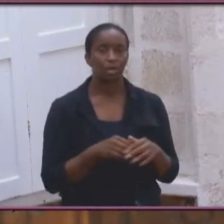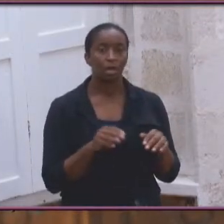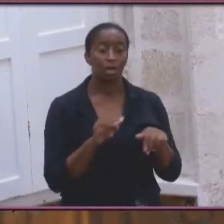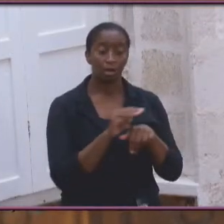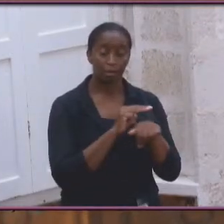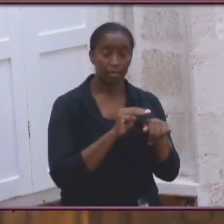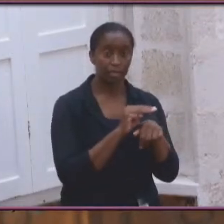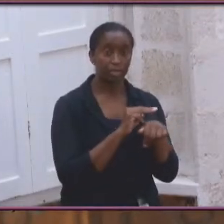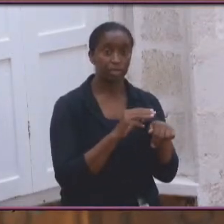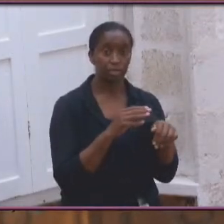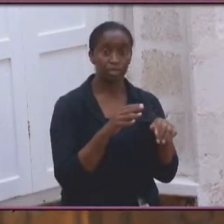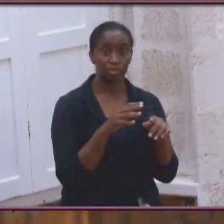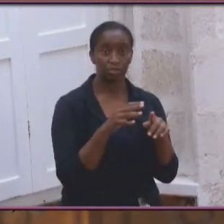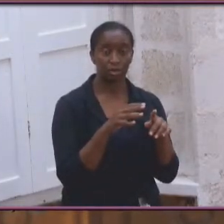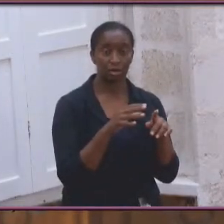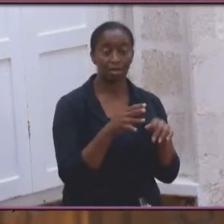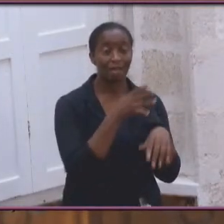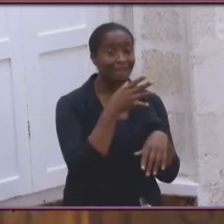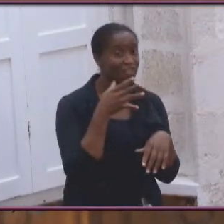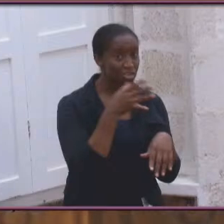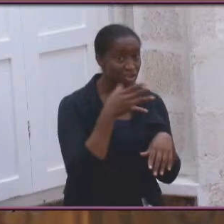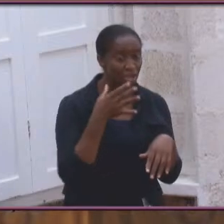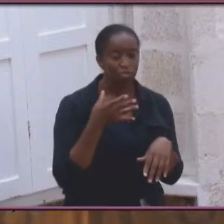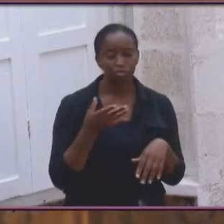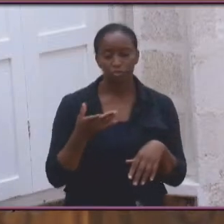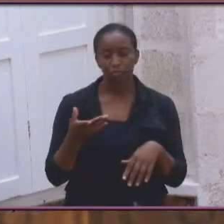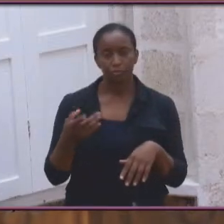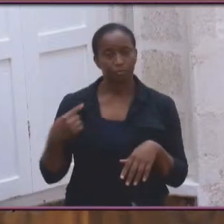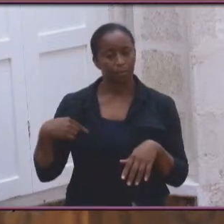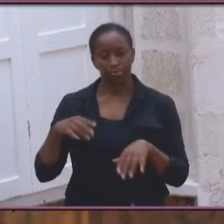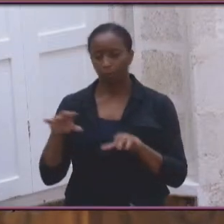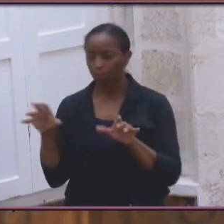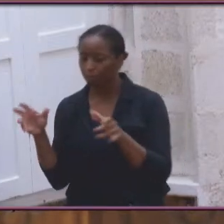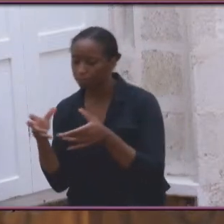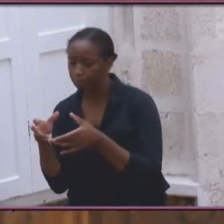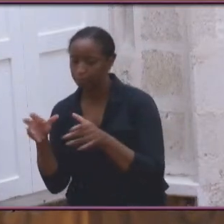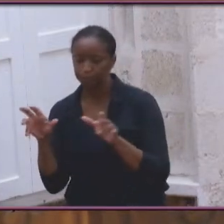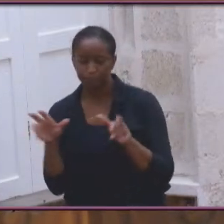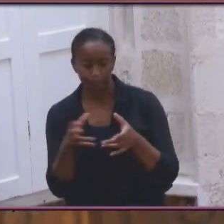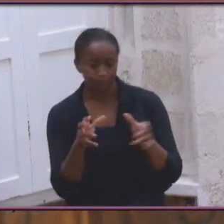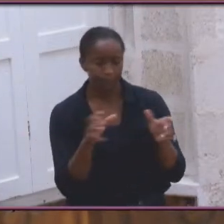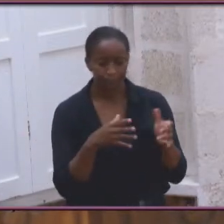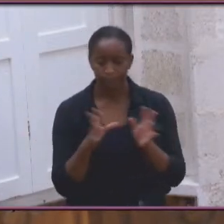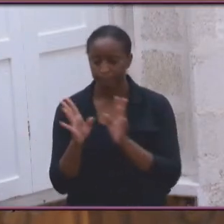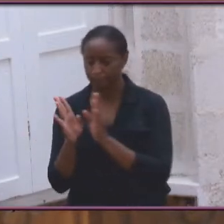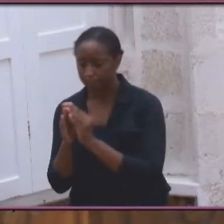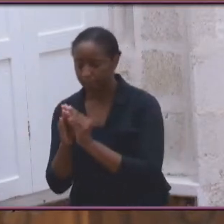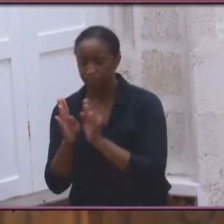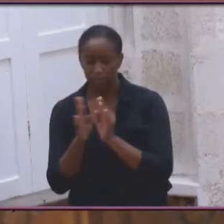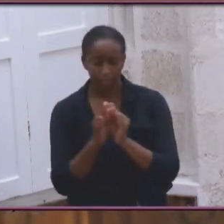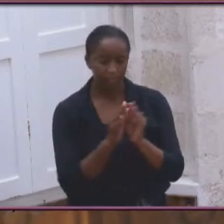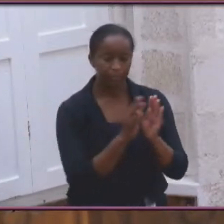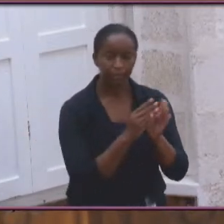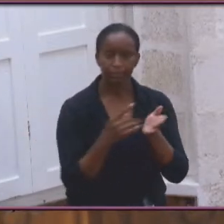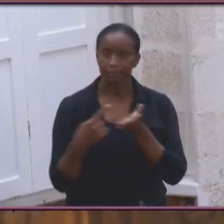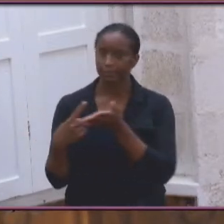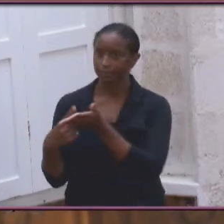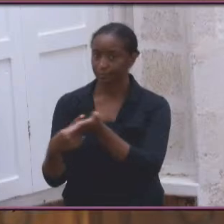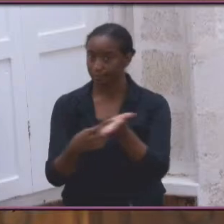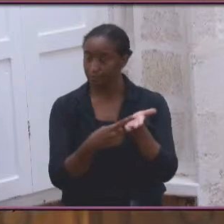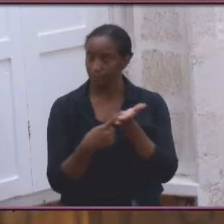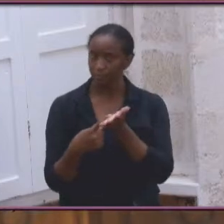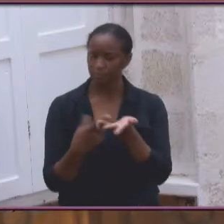Agriculture. And I say agriculture last because during the development of it, we all